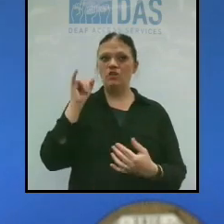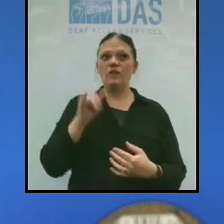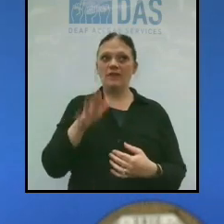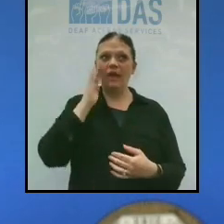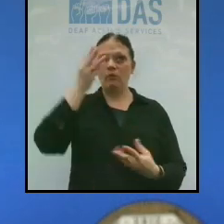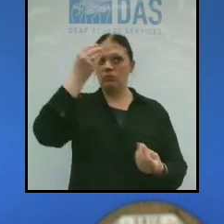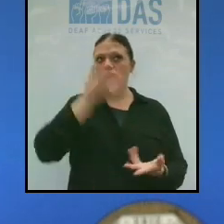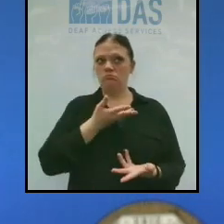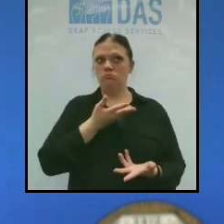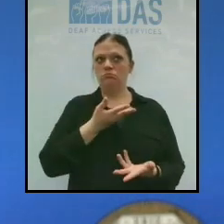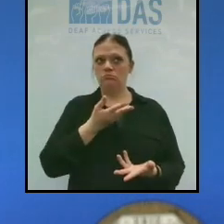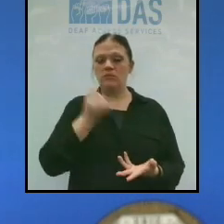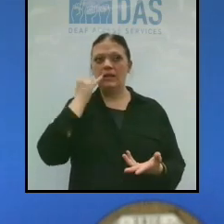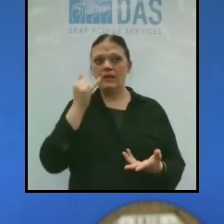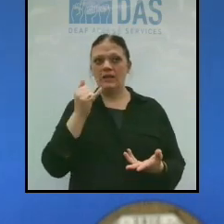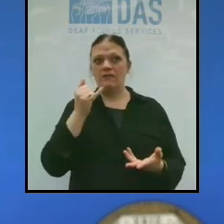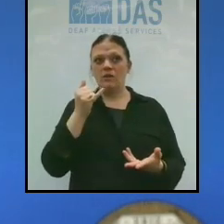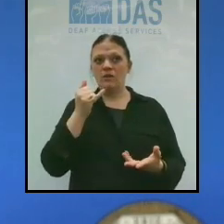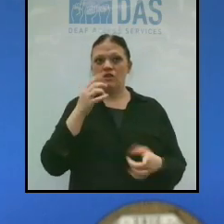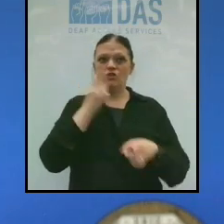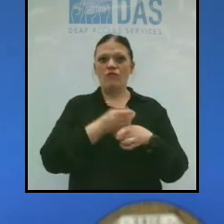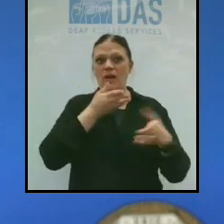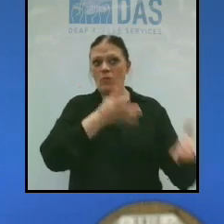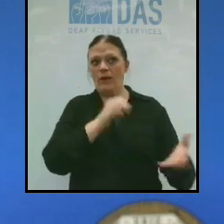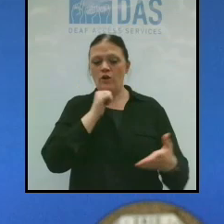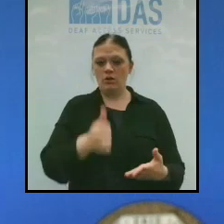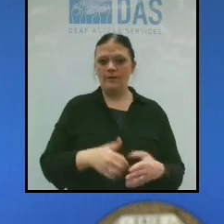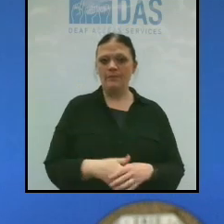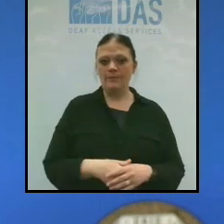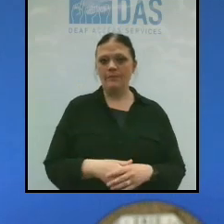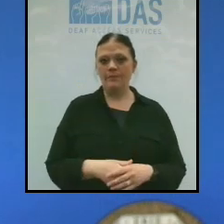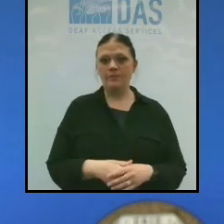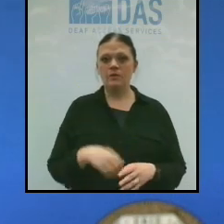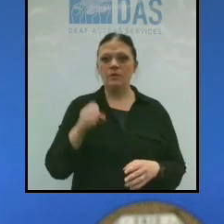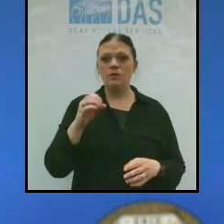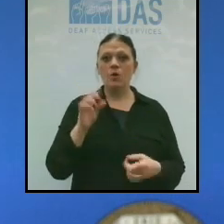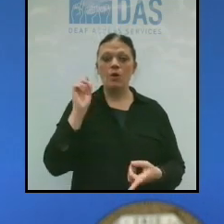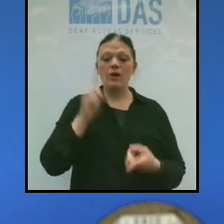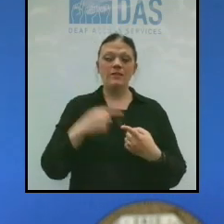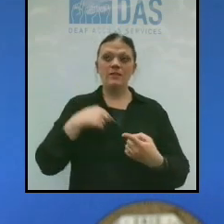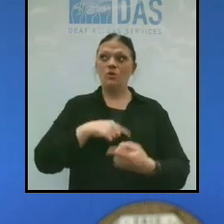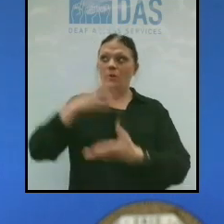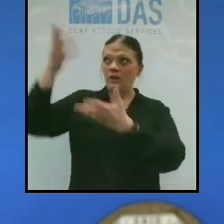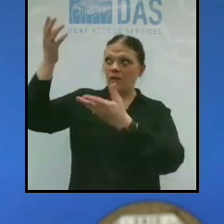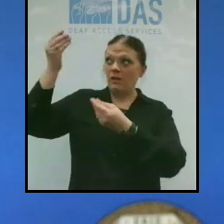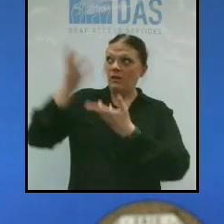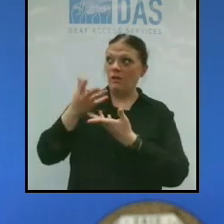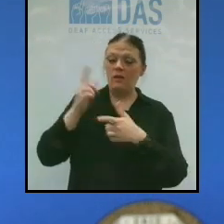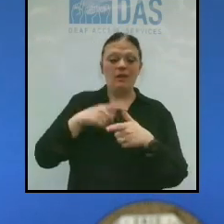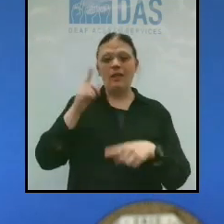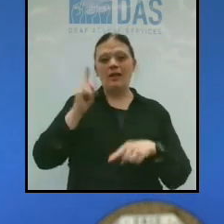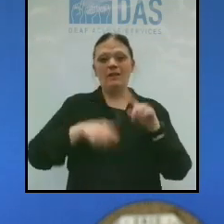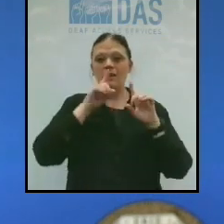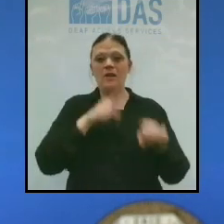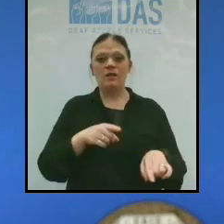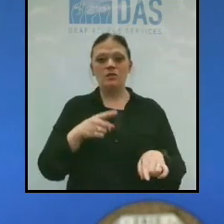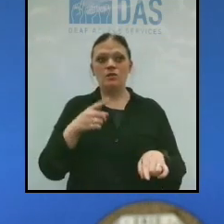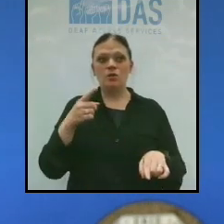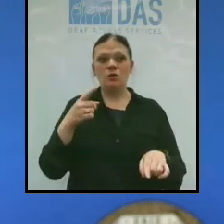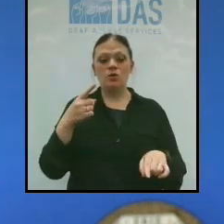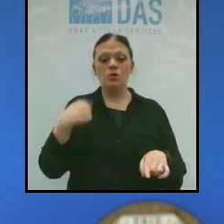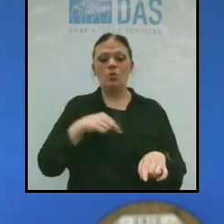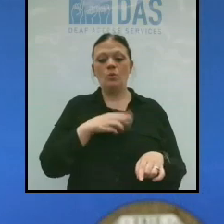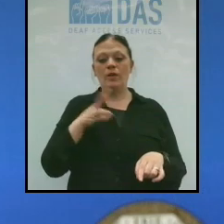telling, is to tell us whether we're headed back in the right direction or not. So until I get that data, I can't really answer it other than saying we were